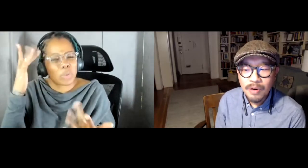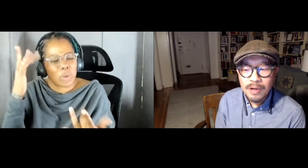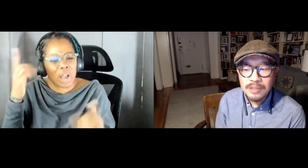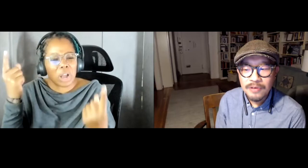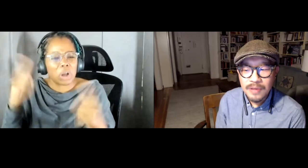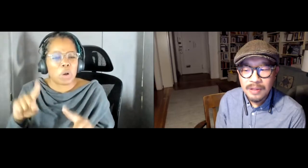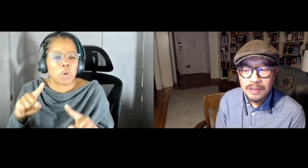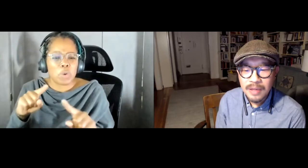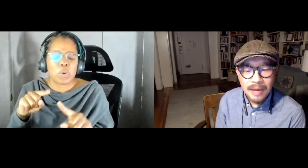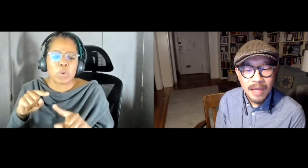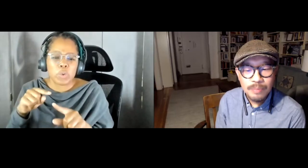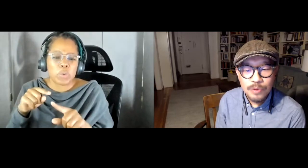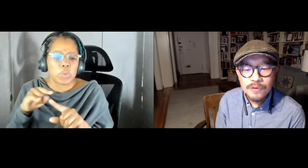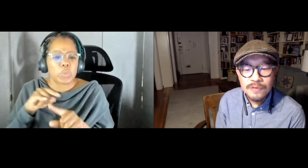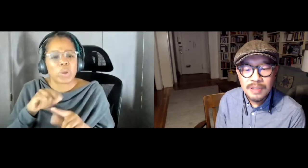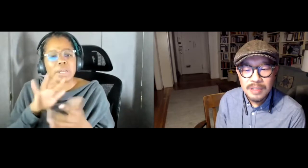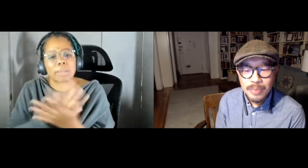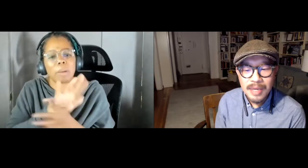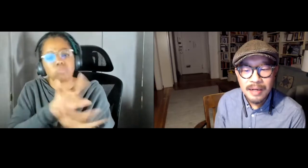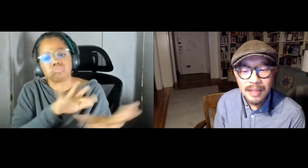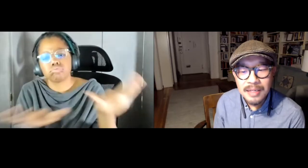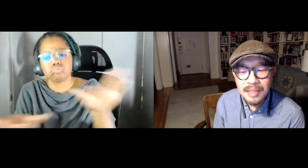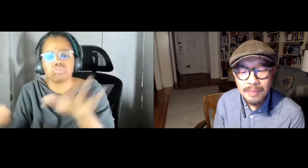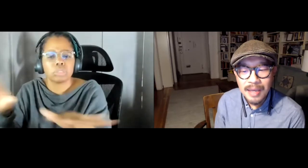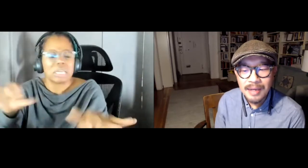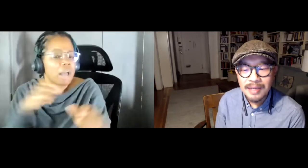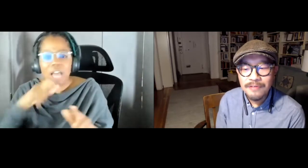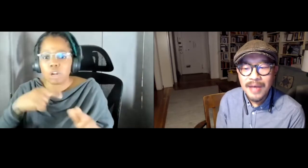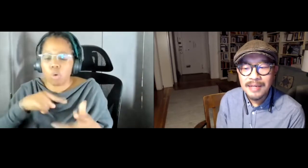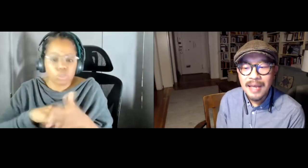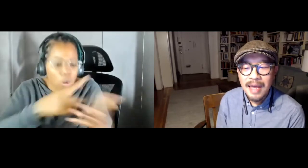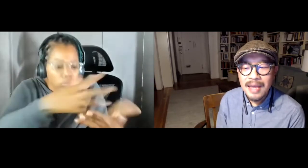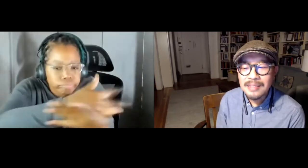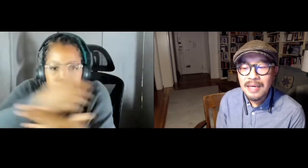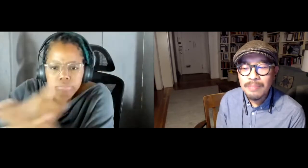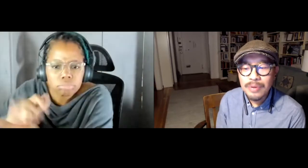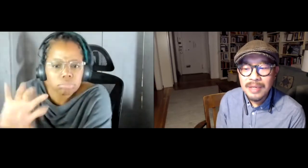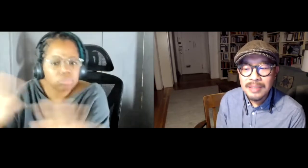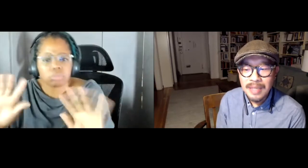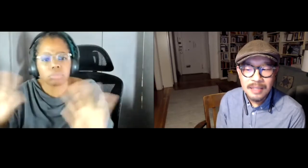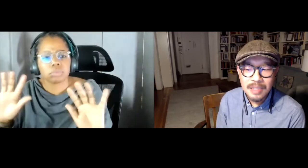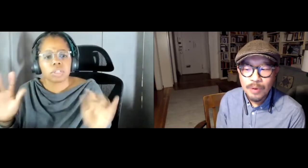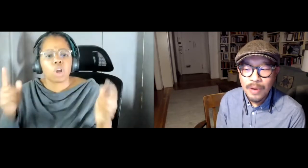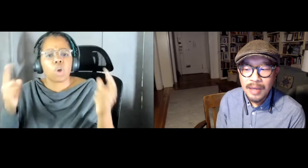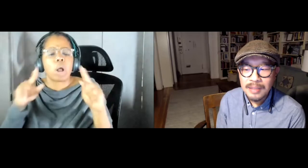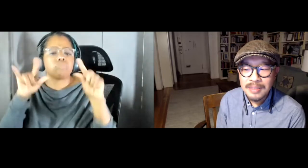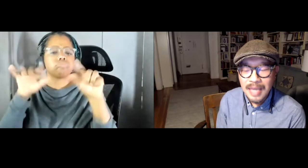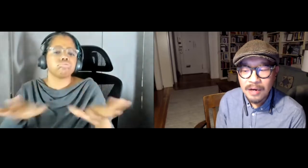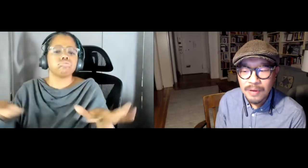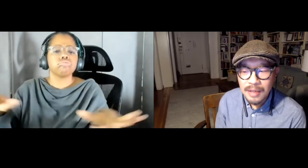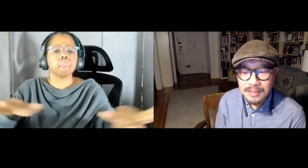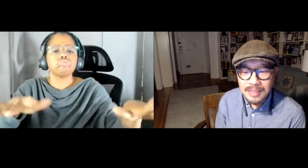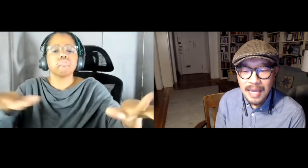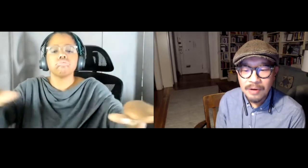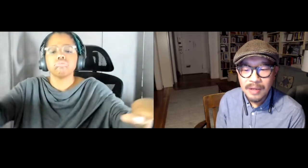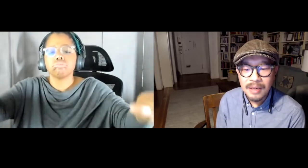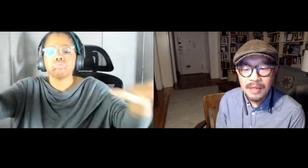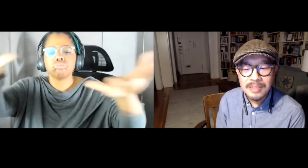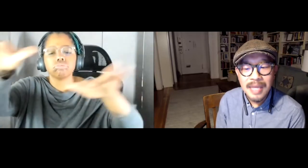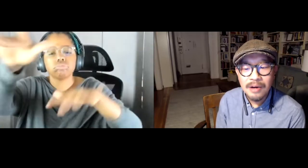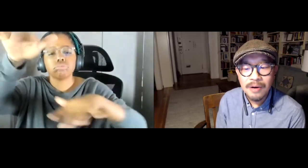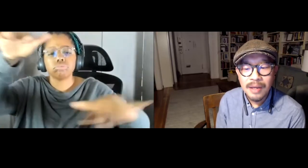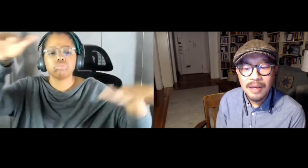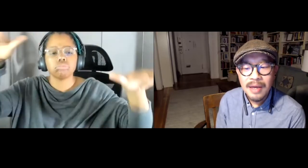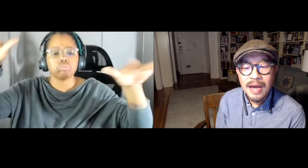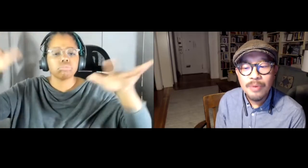scatters them across the field, I'm not moved to begin collecting them again. And in fact, as that breeze takes them away, scattering and scattering